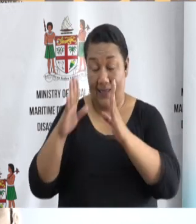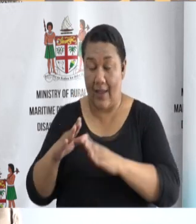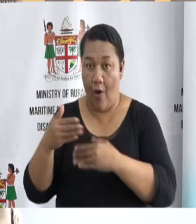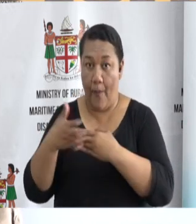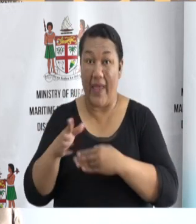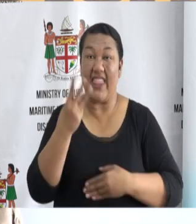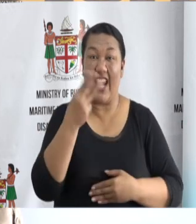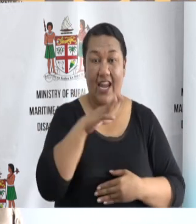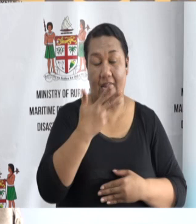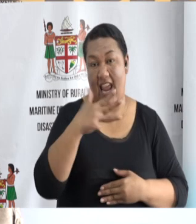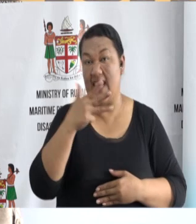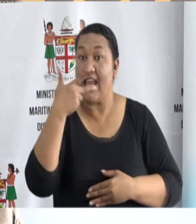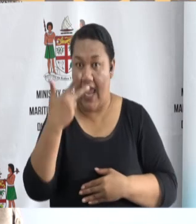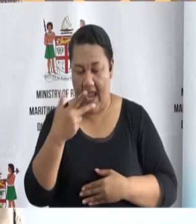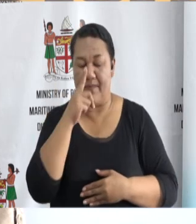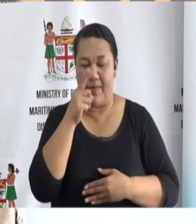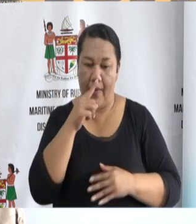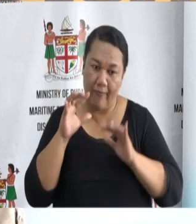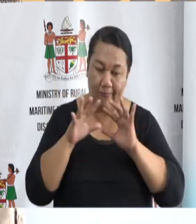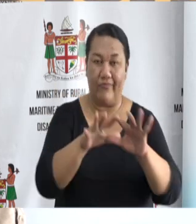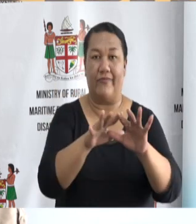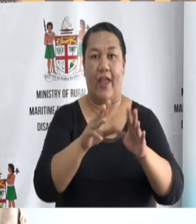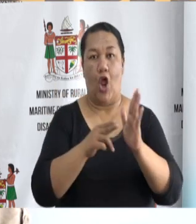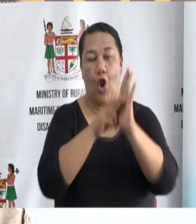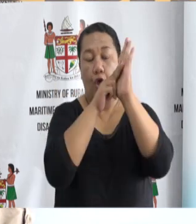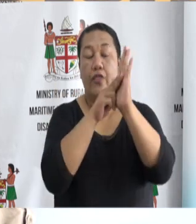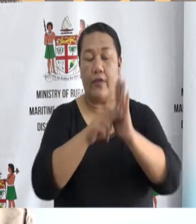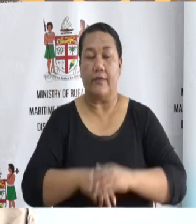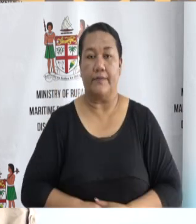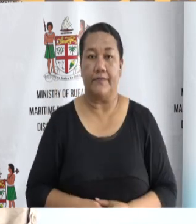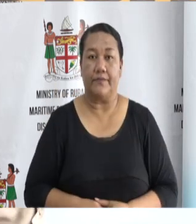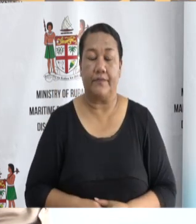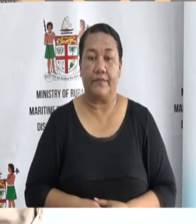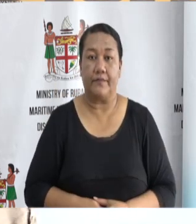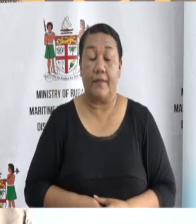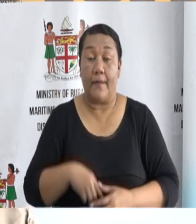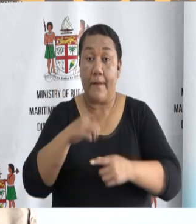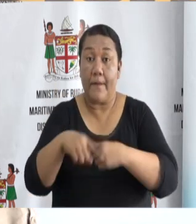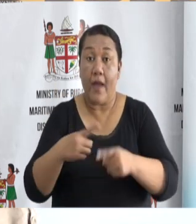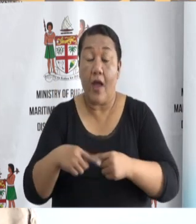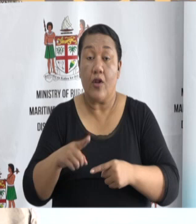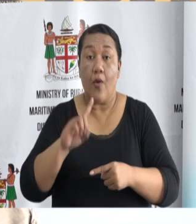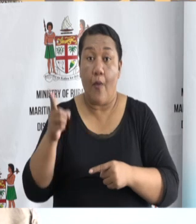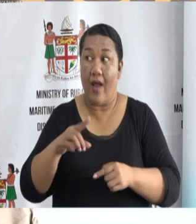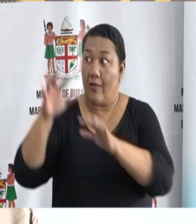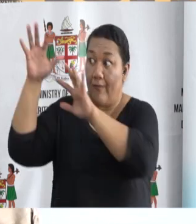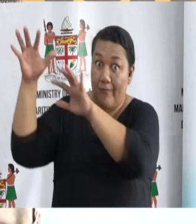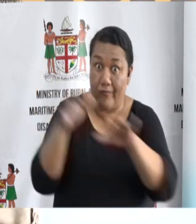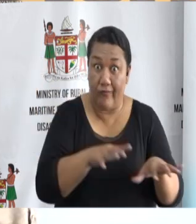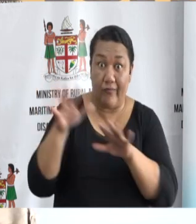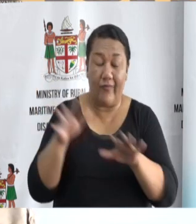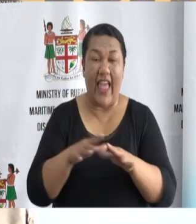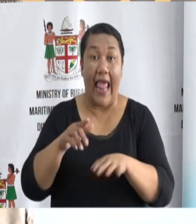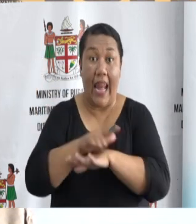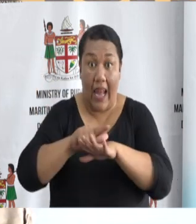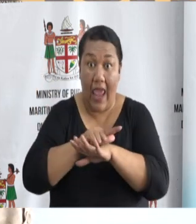we have 10 evacuation centers still open with 398 evacuees residing in this evacuation center.